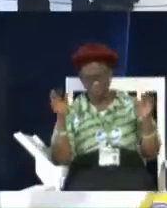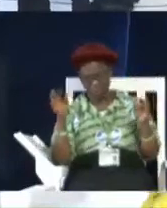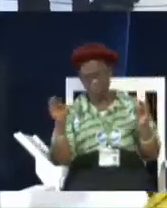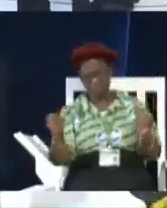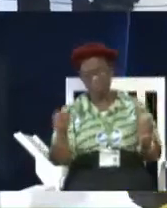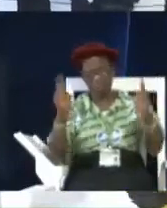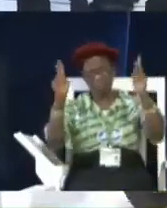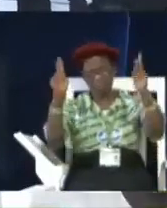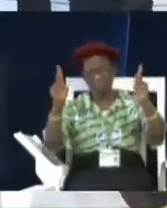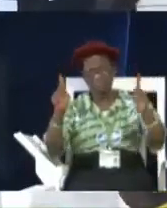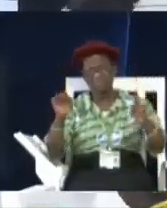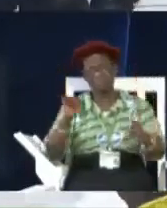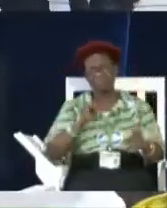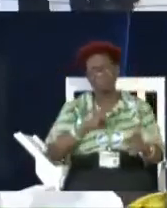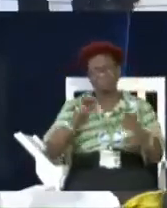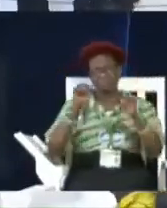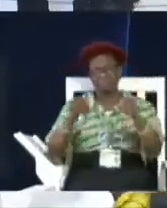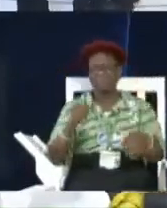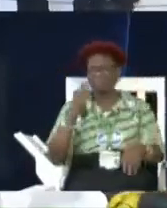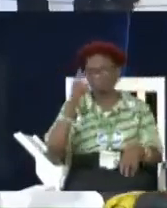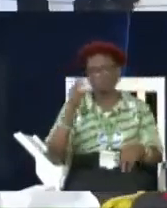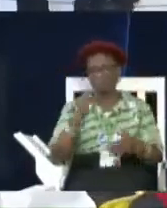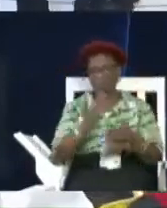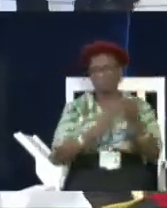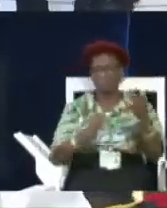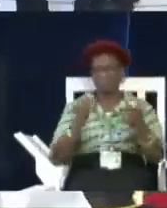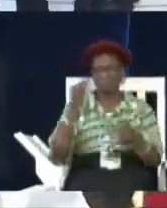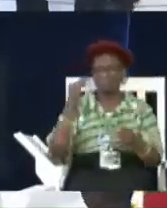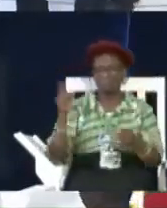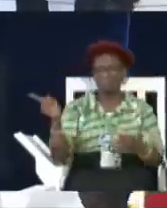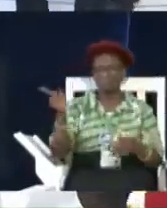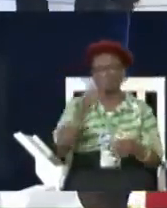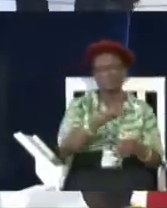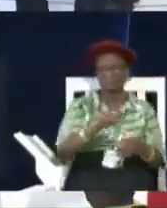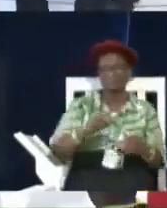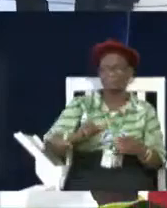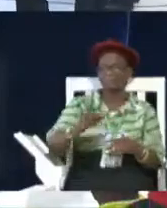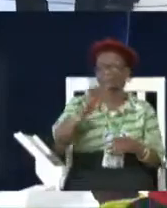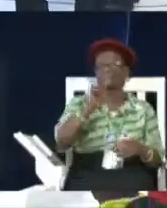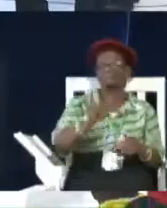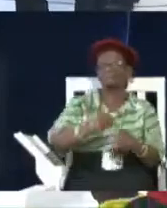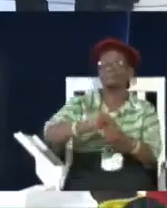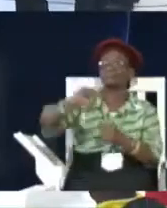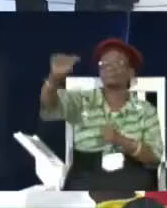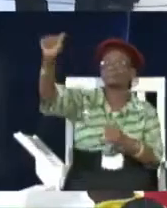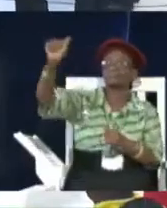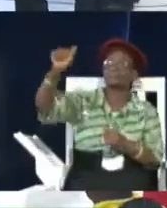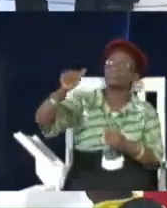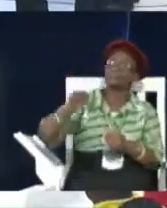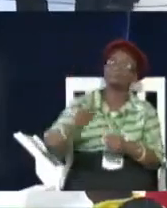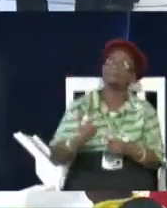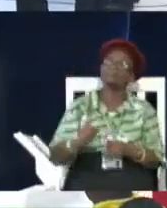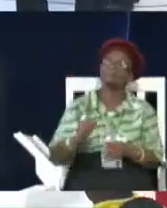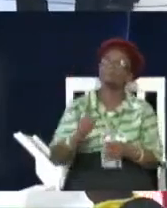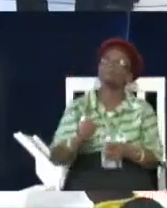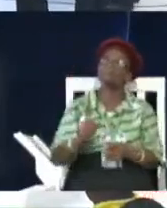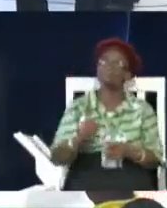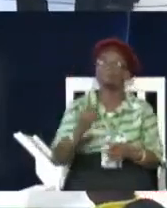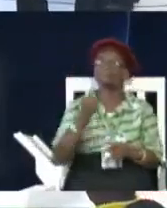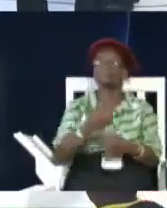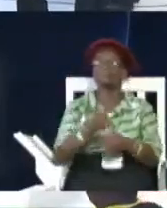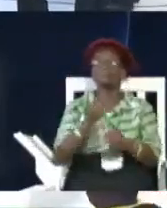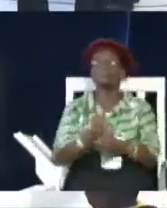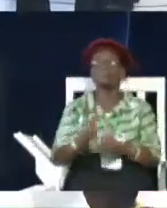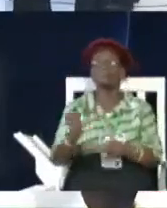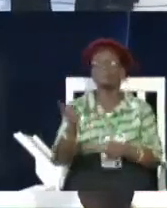Okay, I can see some of you still far off. Keep coming. Make sure you get here before I finish praying. Those